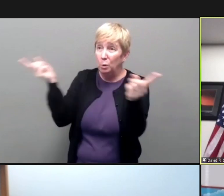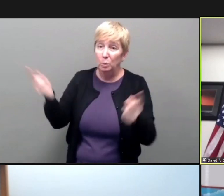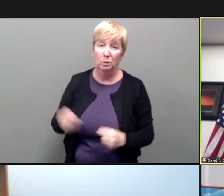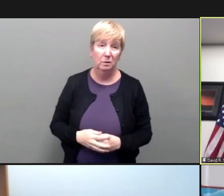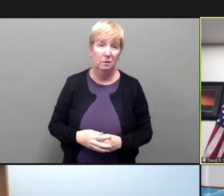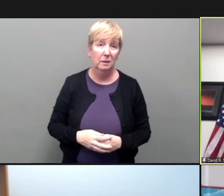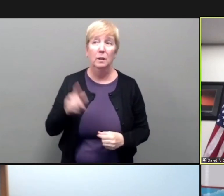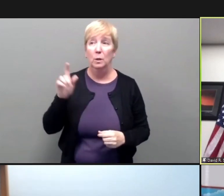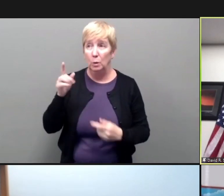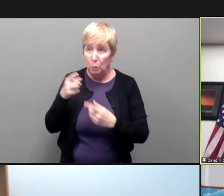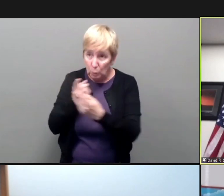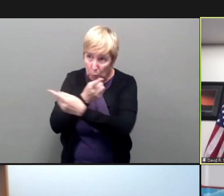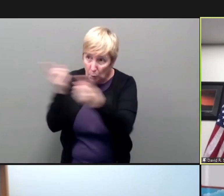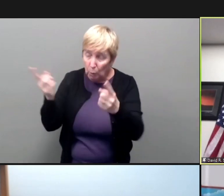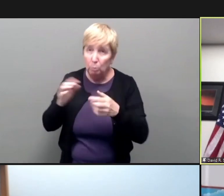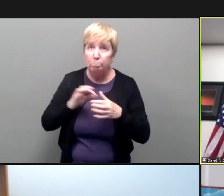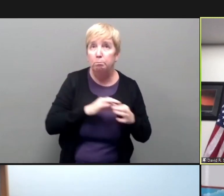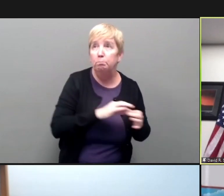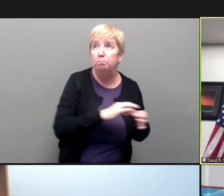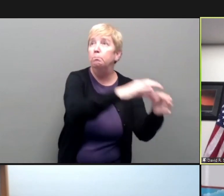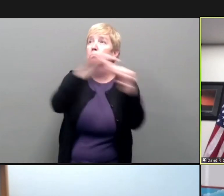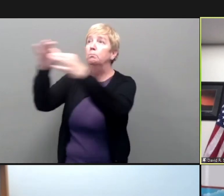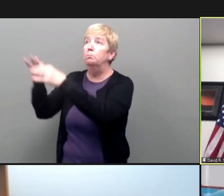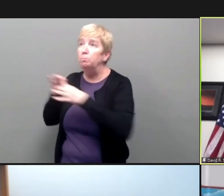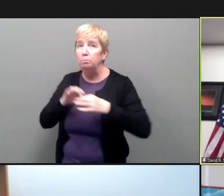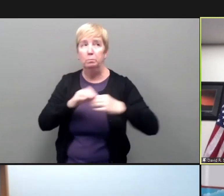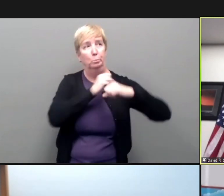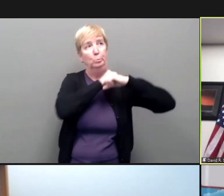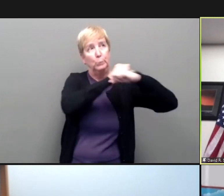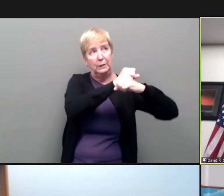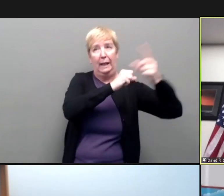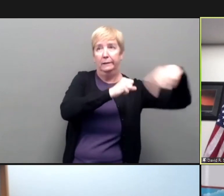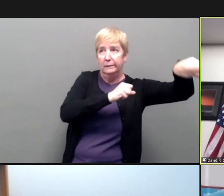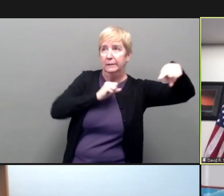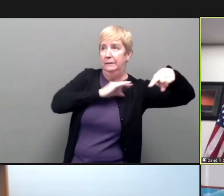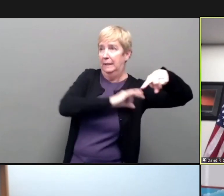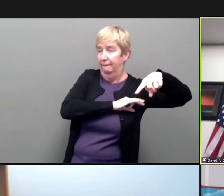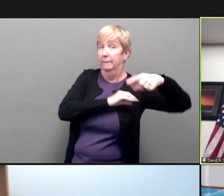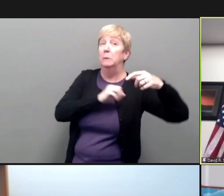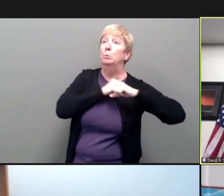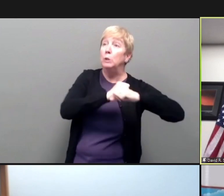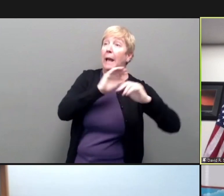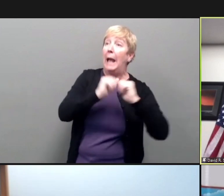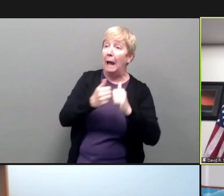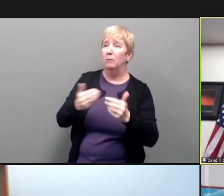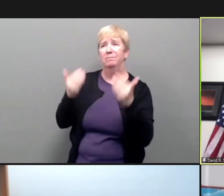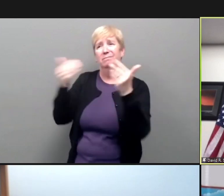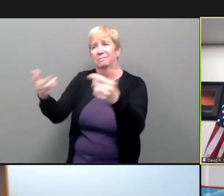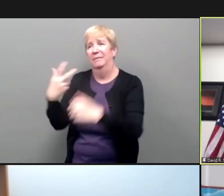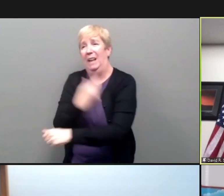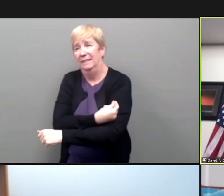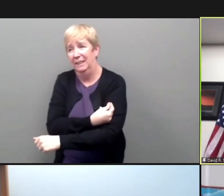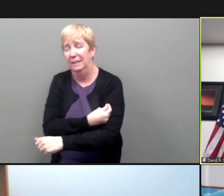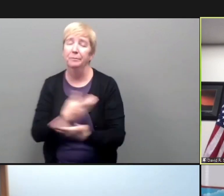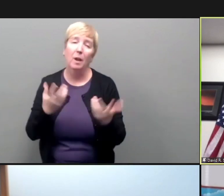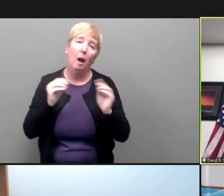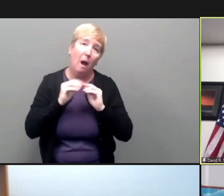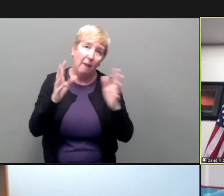together and protecting hospital workers by getting vaccinated. And I'm passionate about this, in case you can't